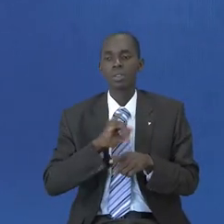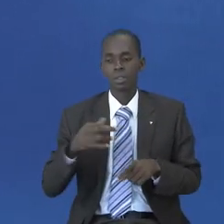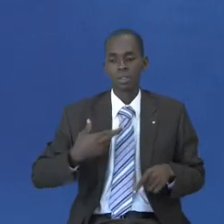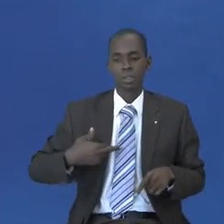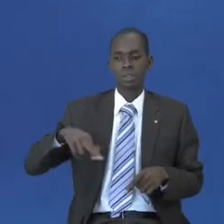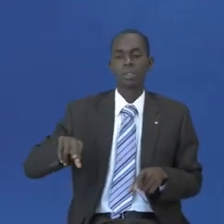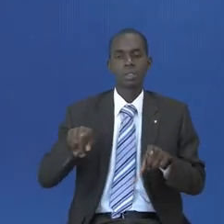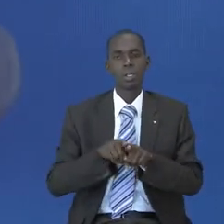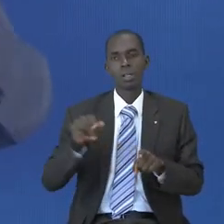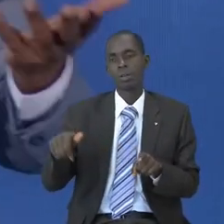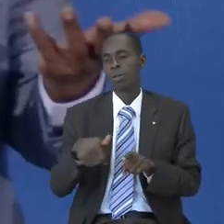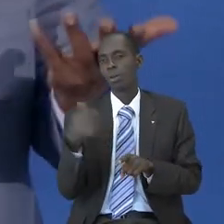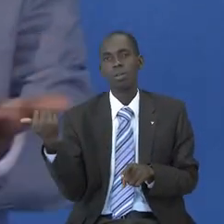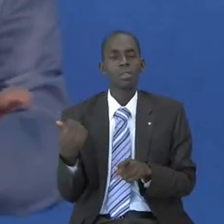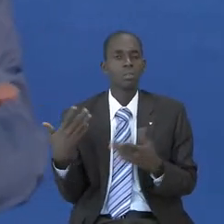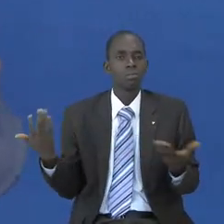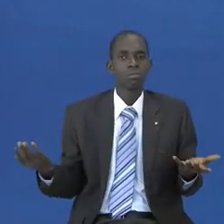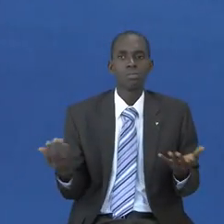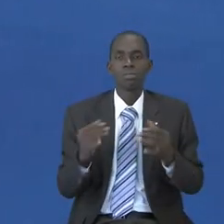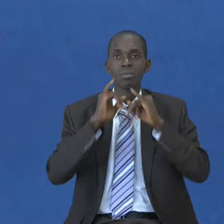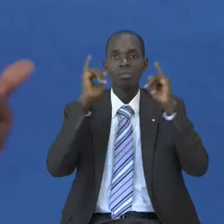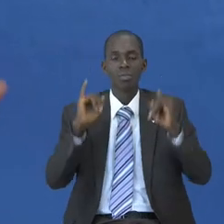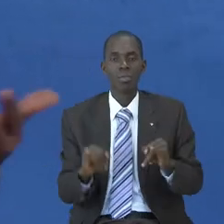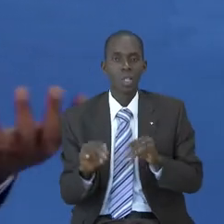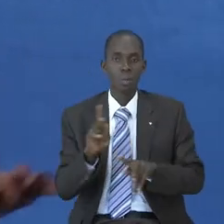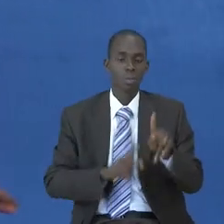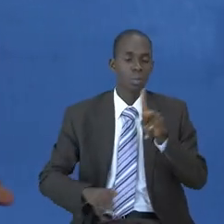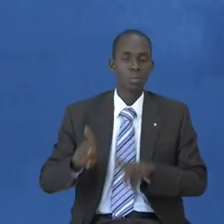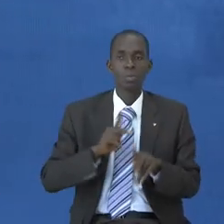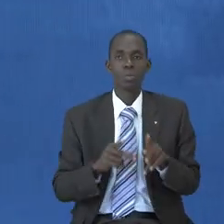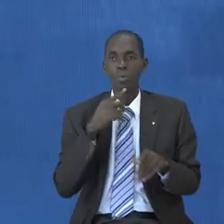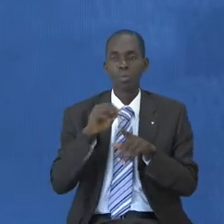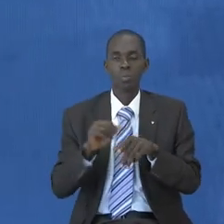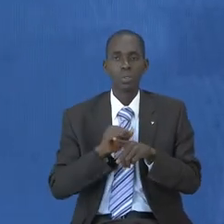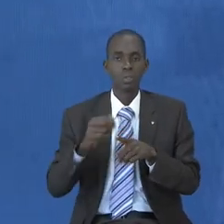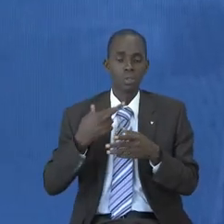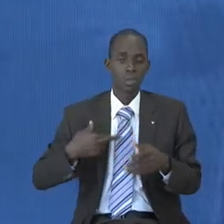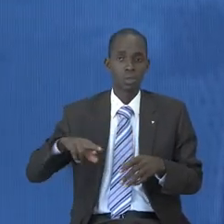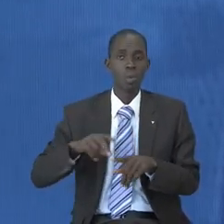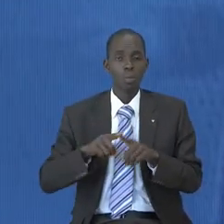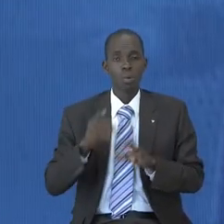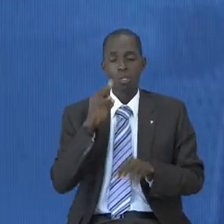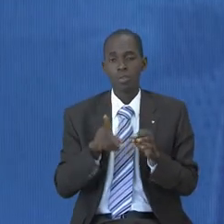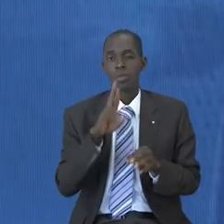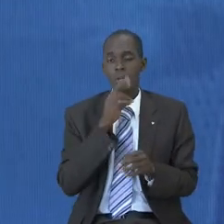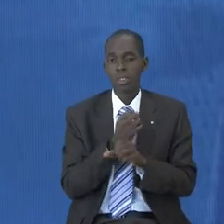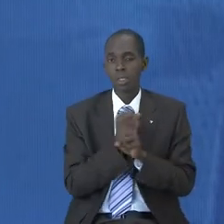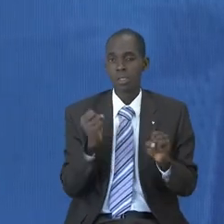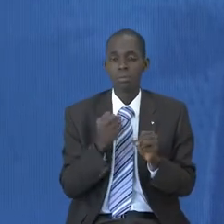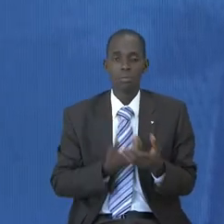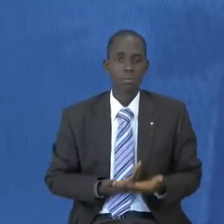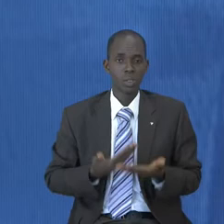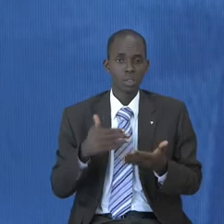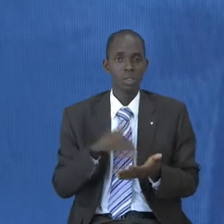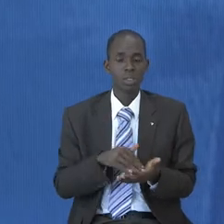any other idolatrous religion? Don't you know that if you are born again, you are a child of God, that ye